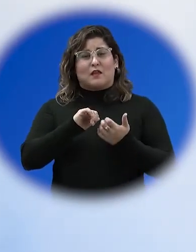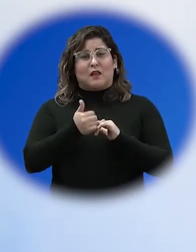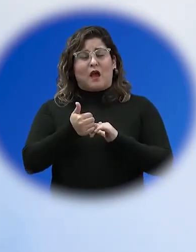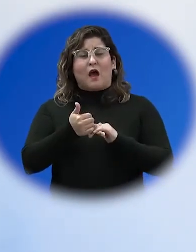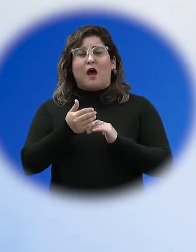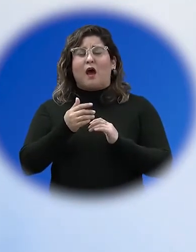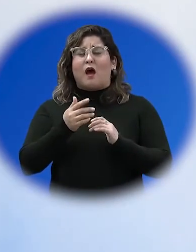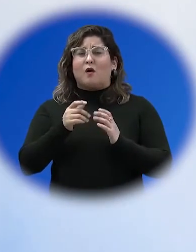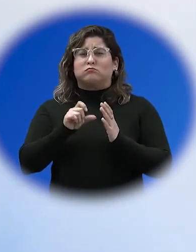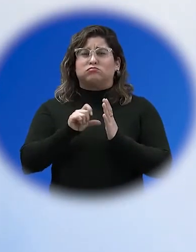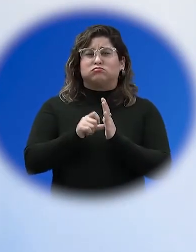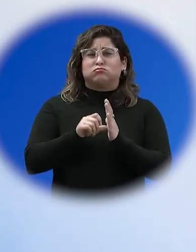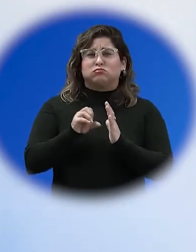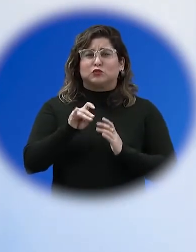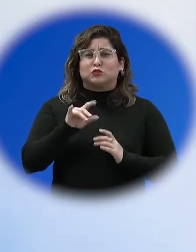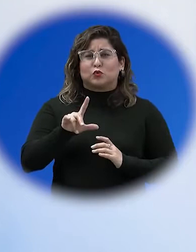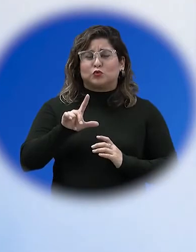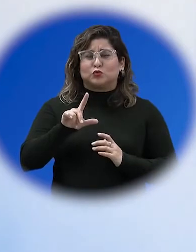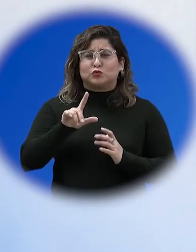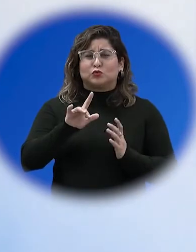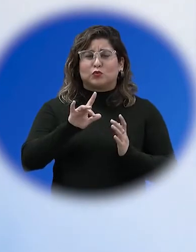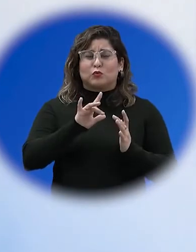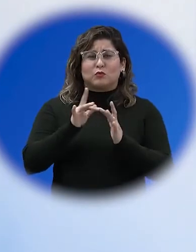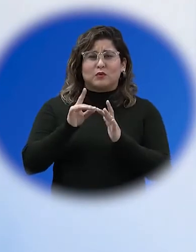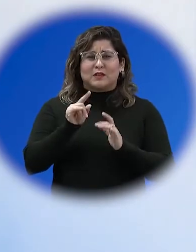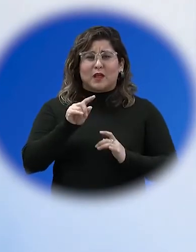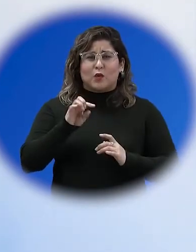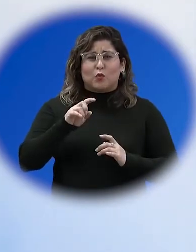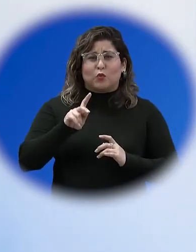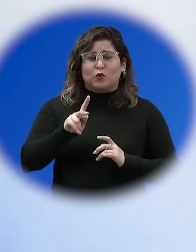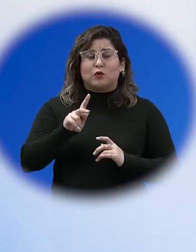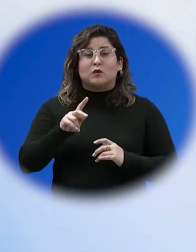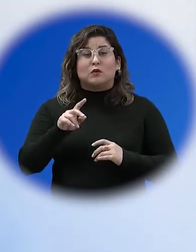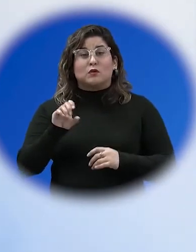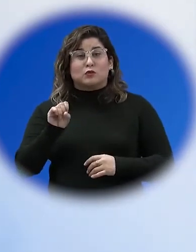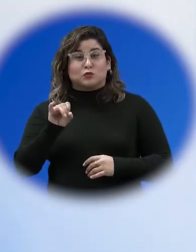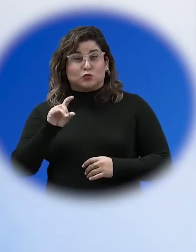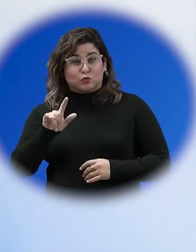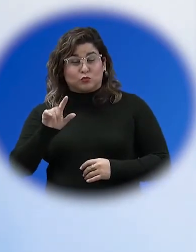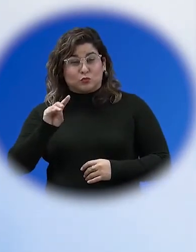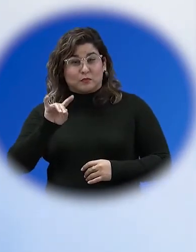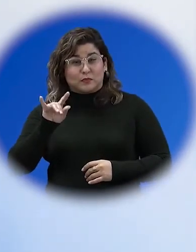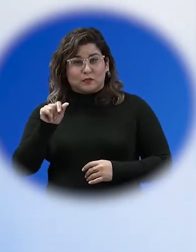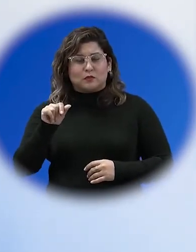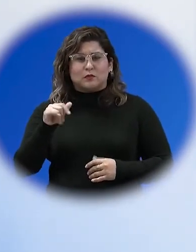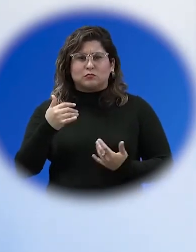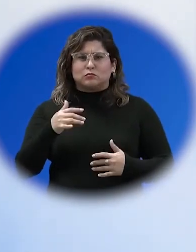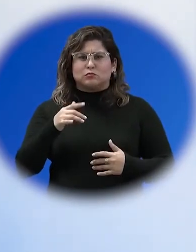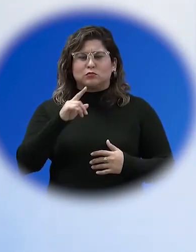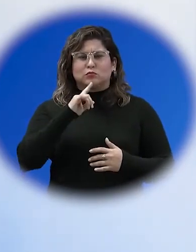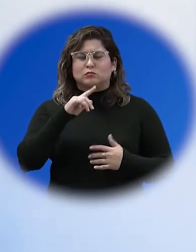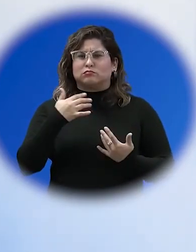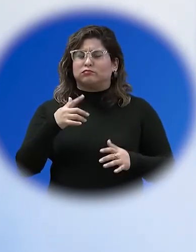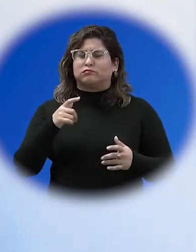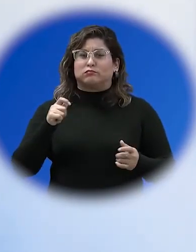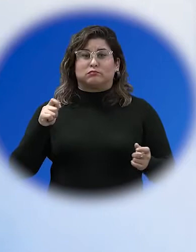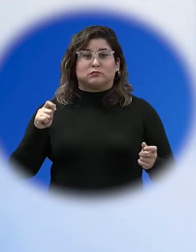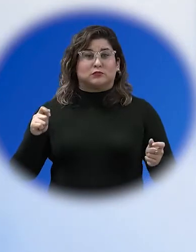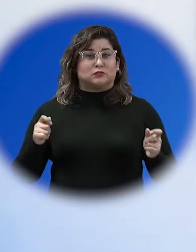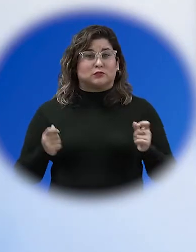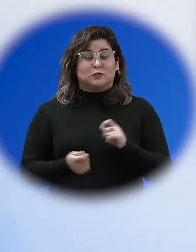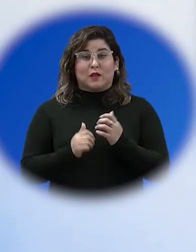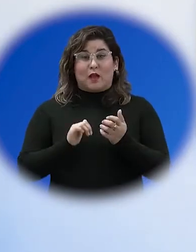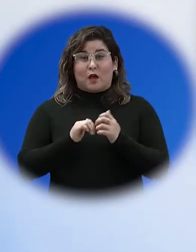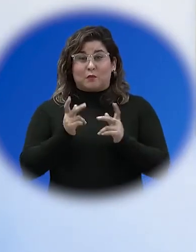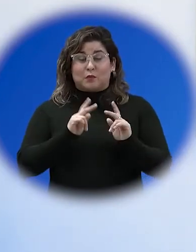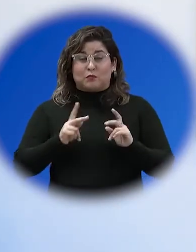as it amplifies the social networks. Social media over wireless truly has been a